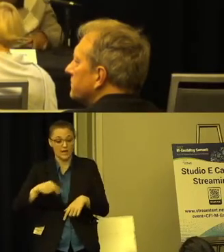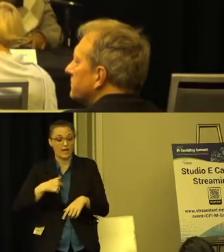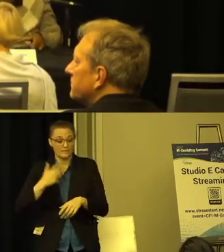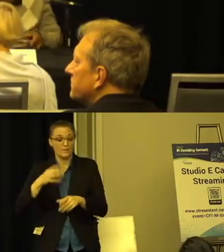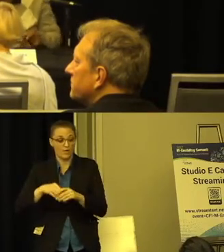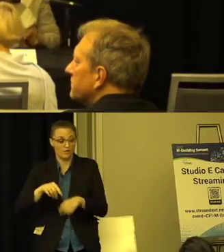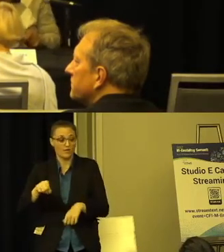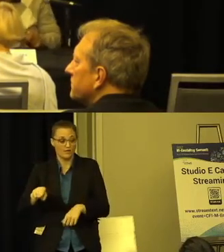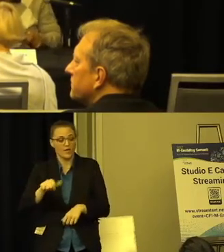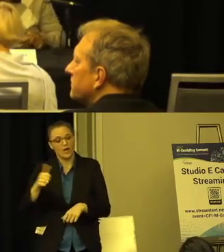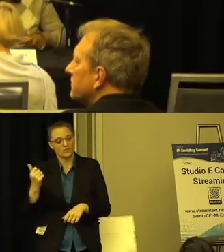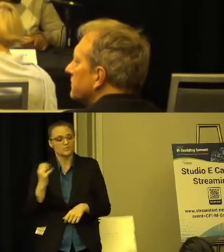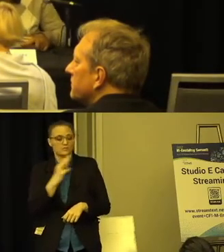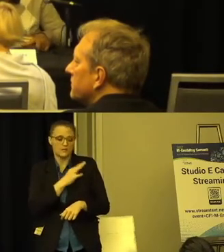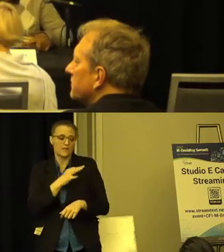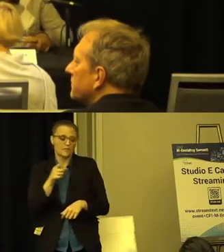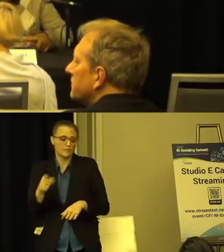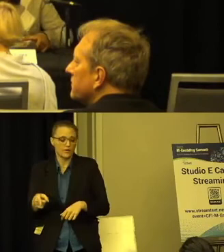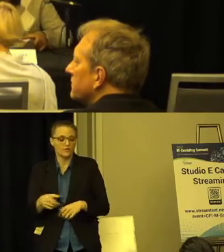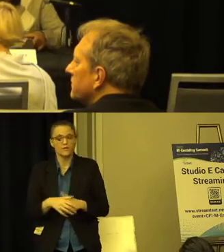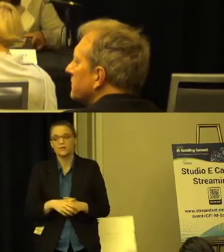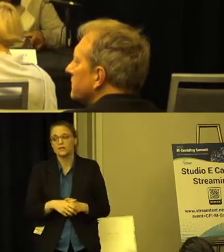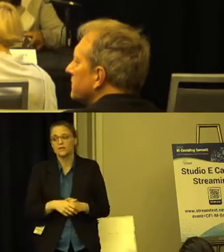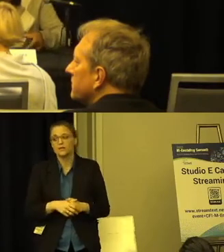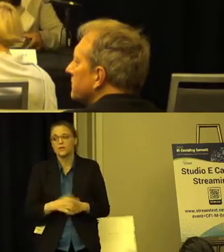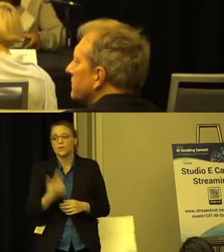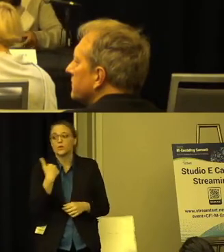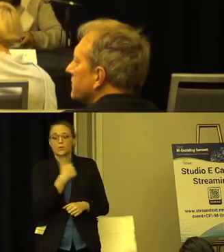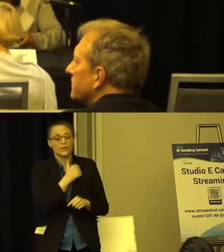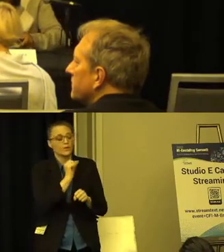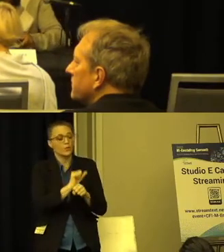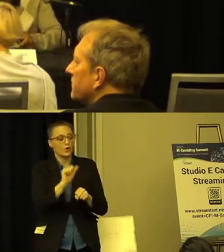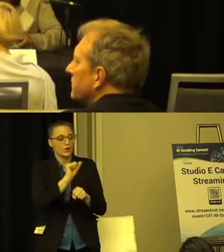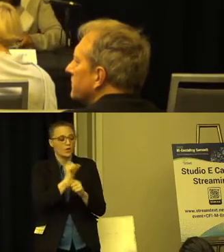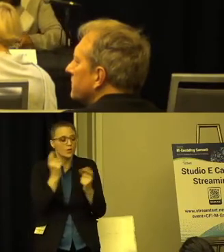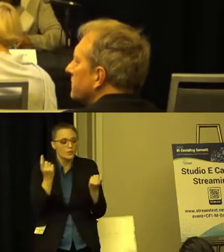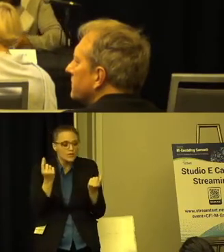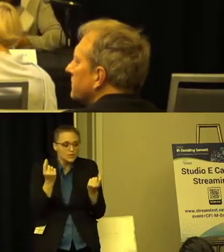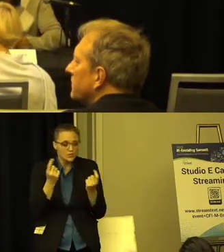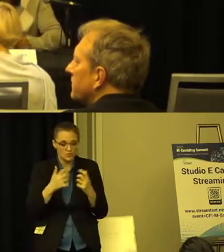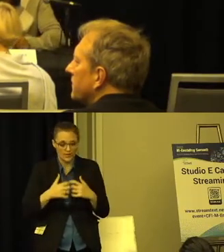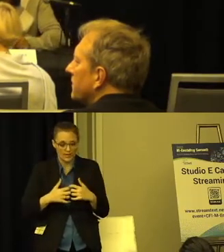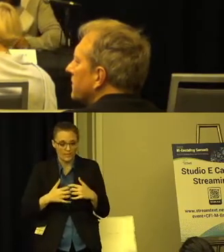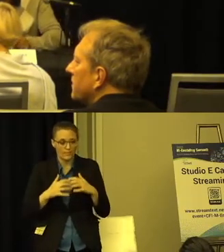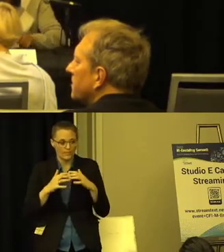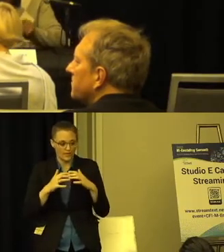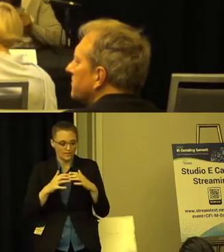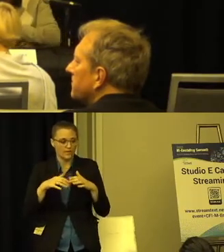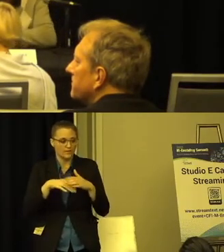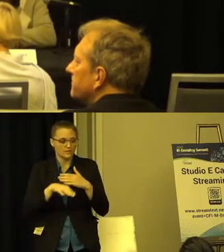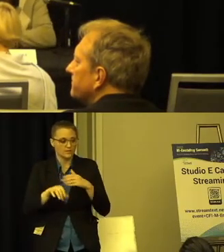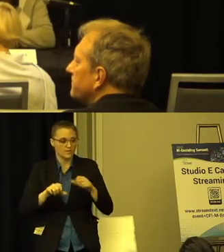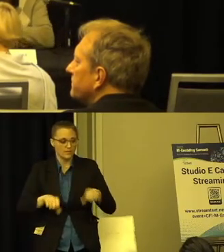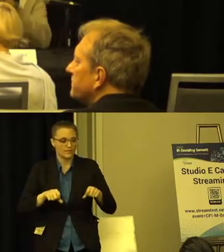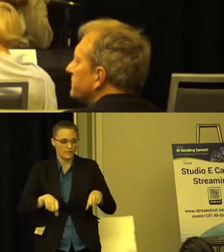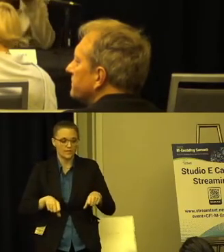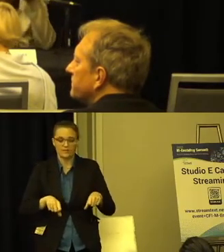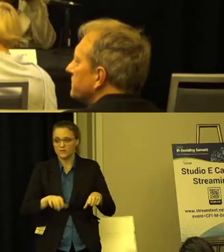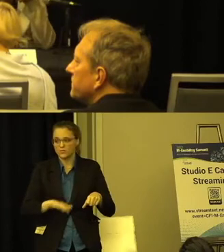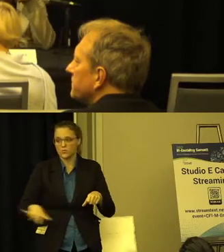part of and other staff are, and we work on what we can do to implement accessibility across